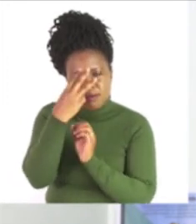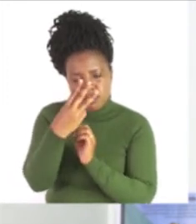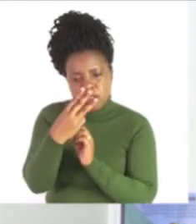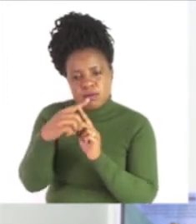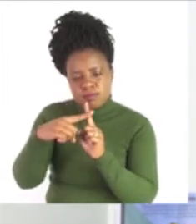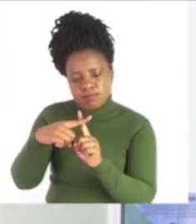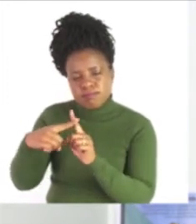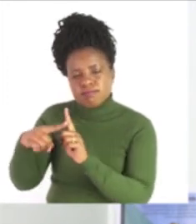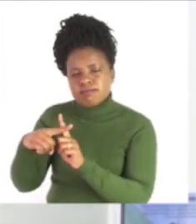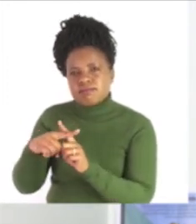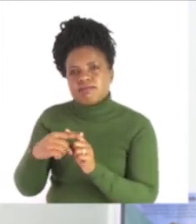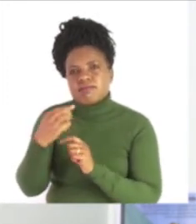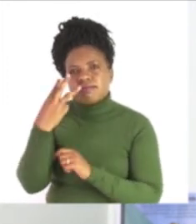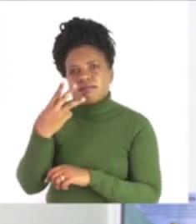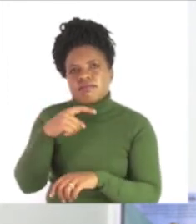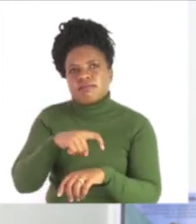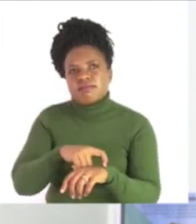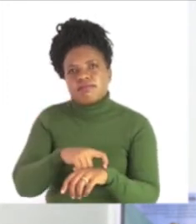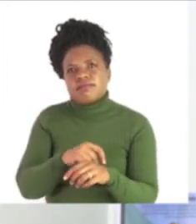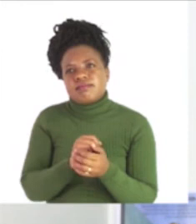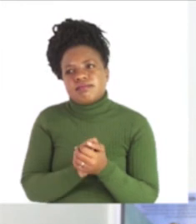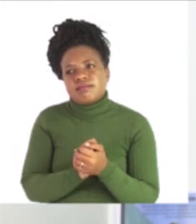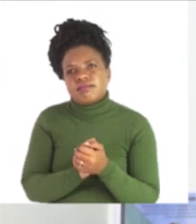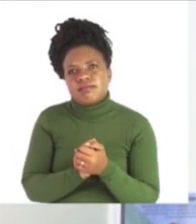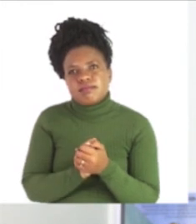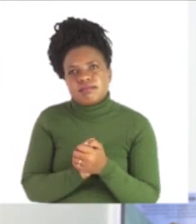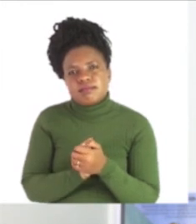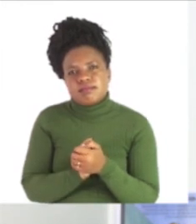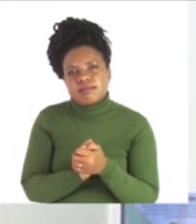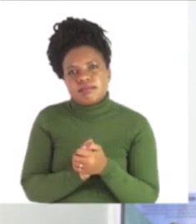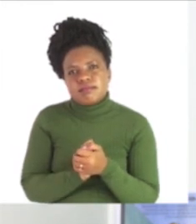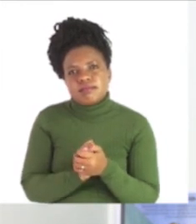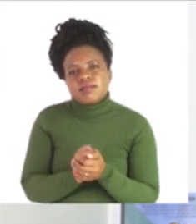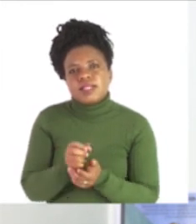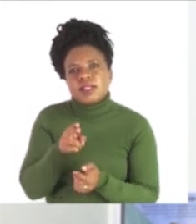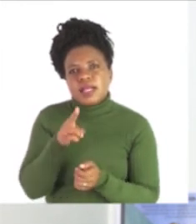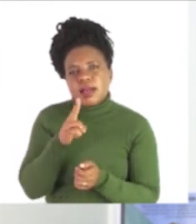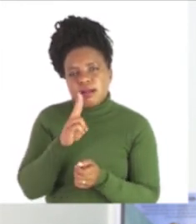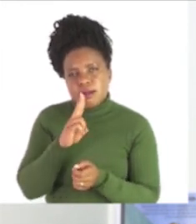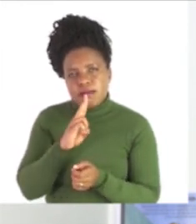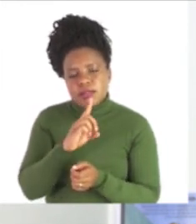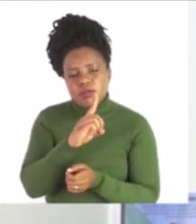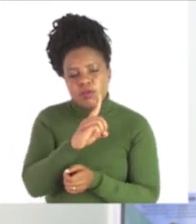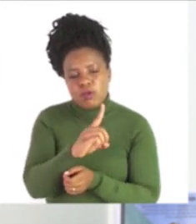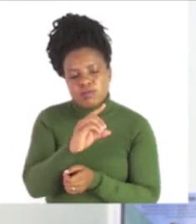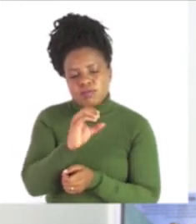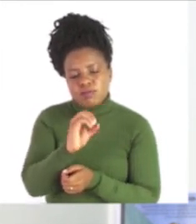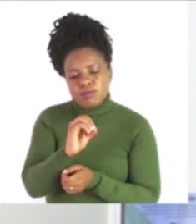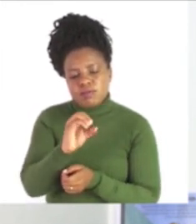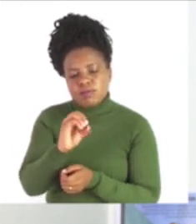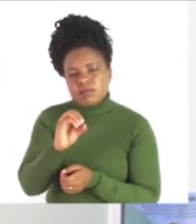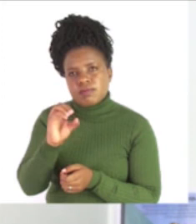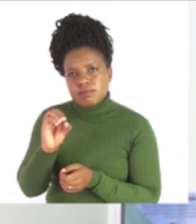And then we say 10 times 10 gives you 100. 100 times 10 gives you